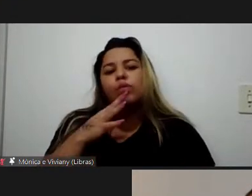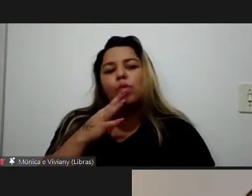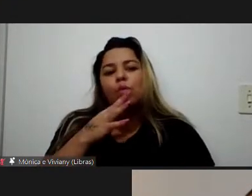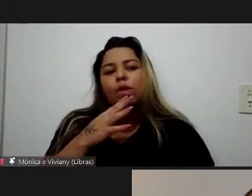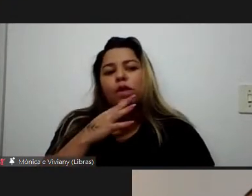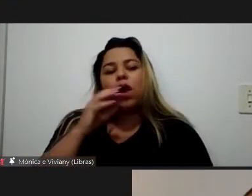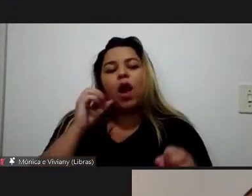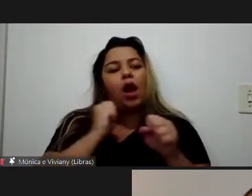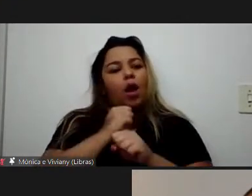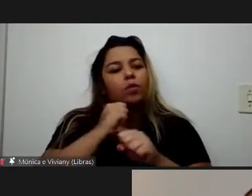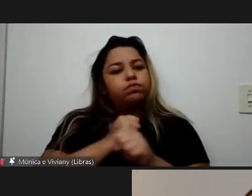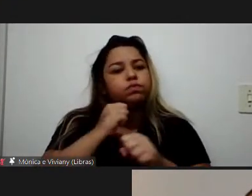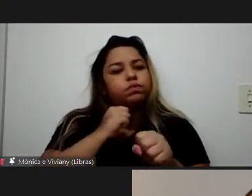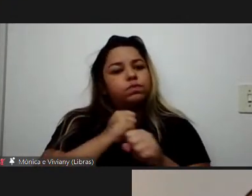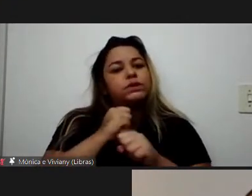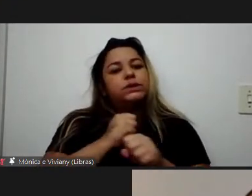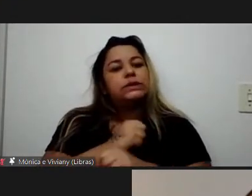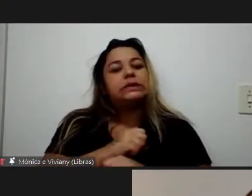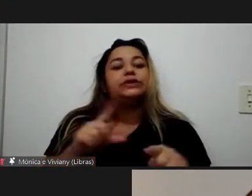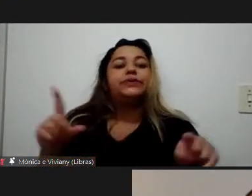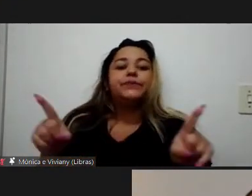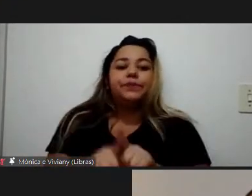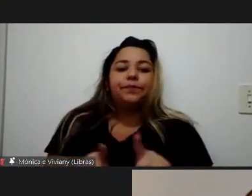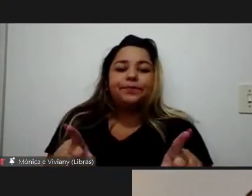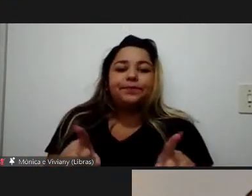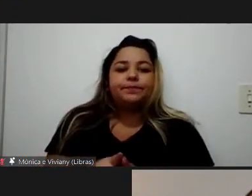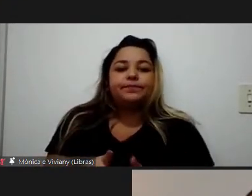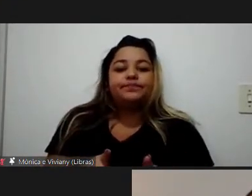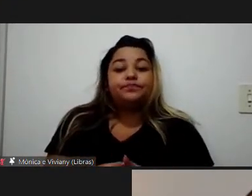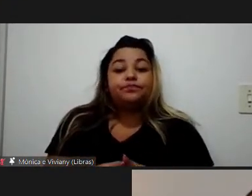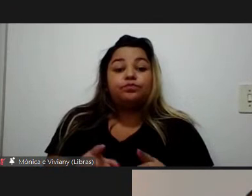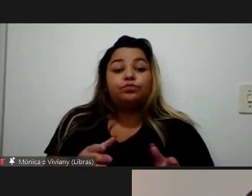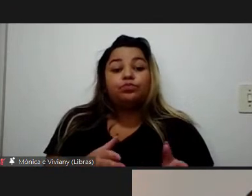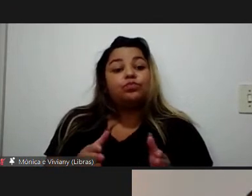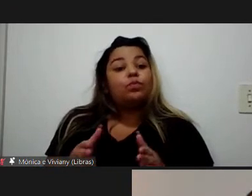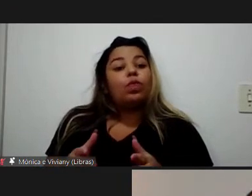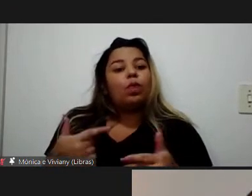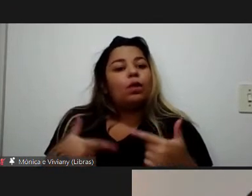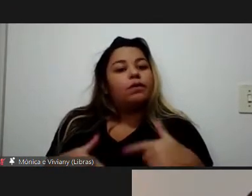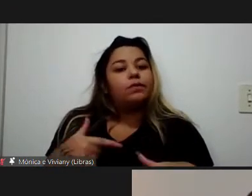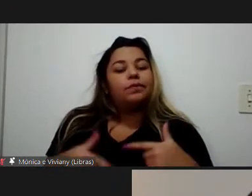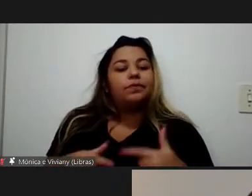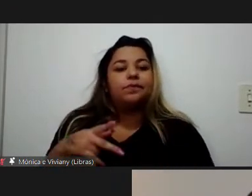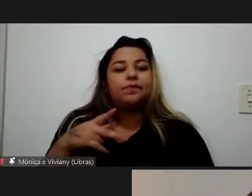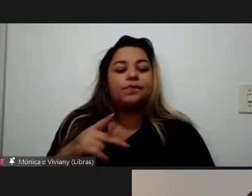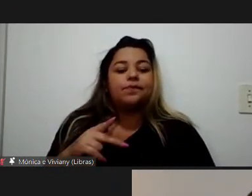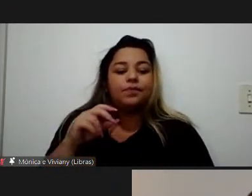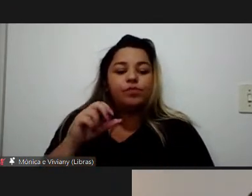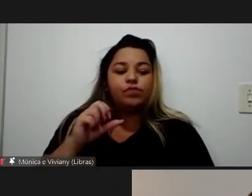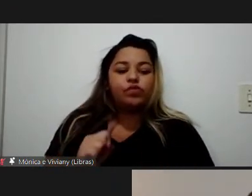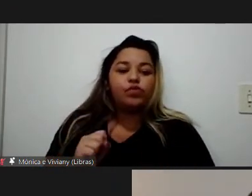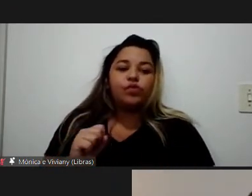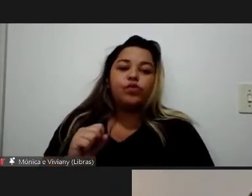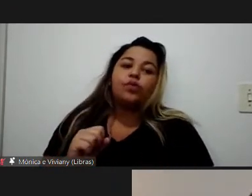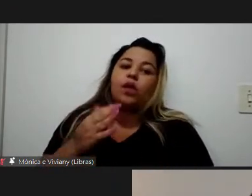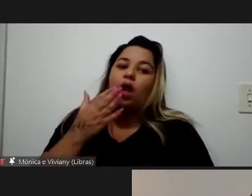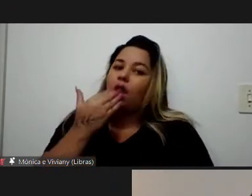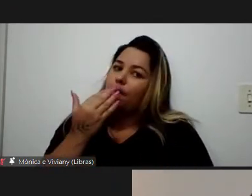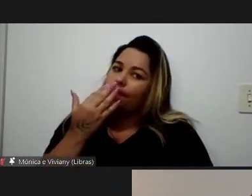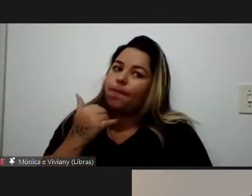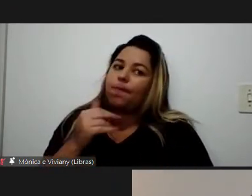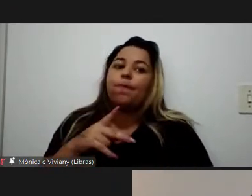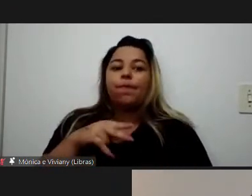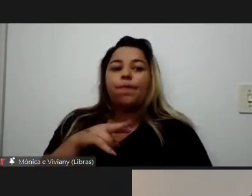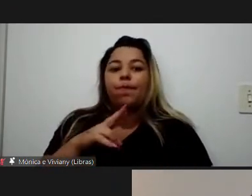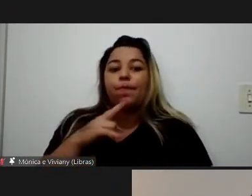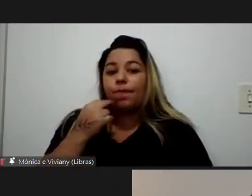how do they know the construction of the assistance, interprofessional assistance in the process of working in the primary health